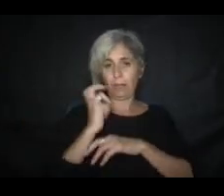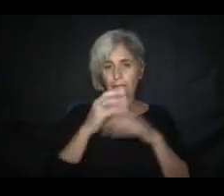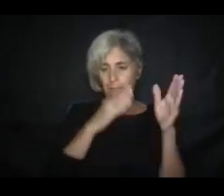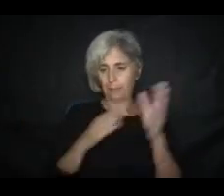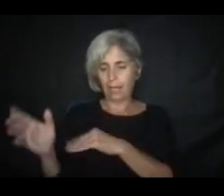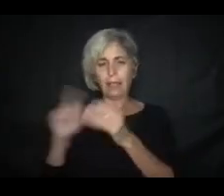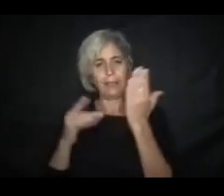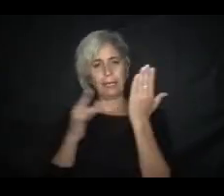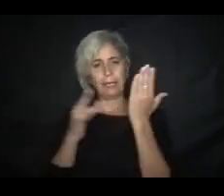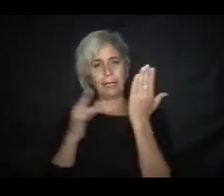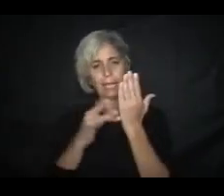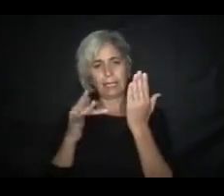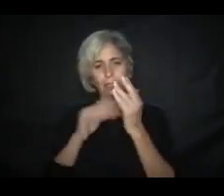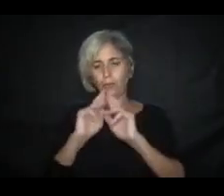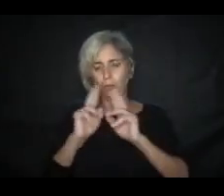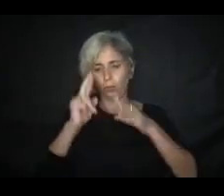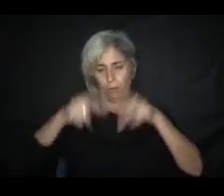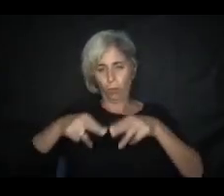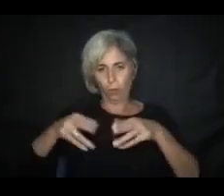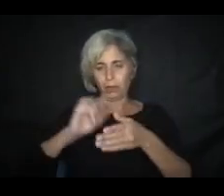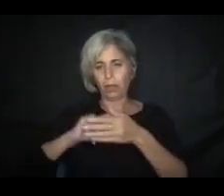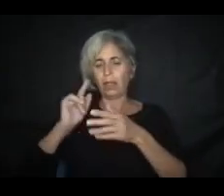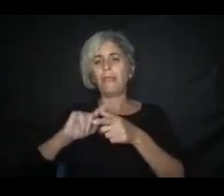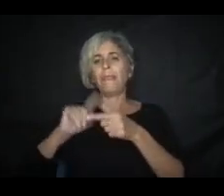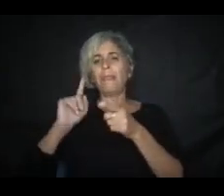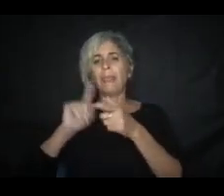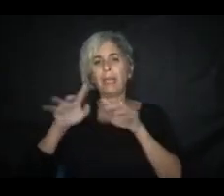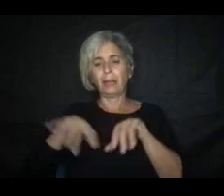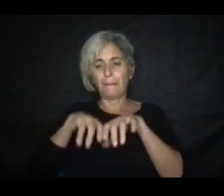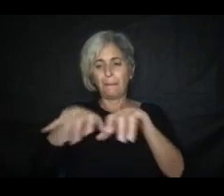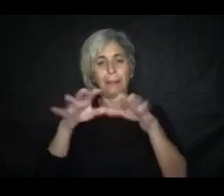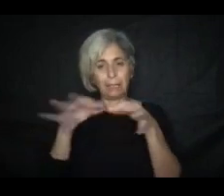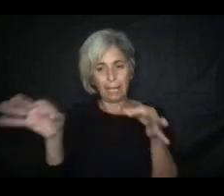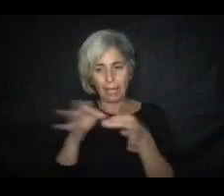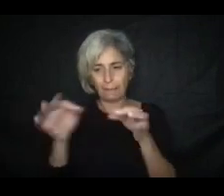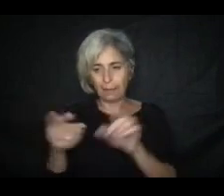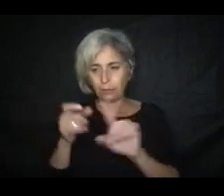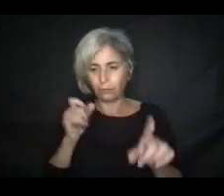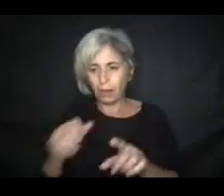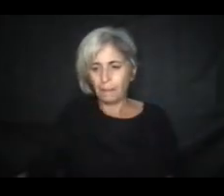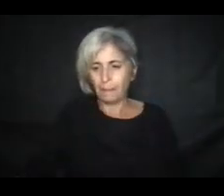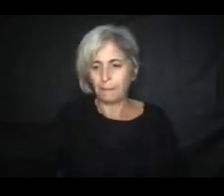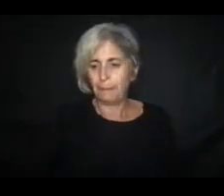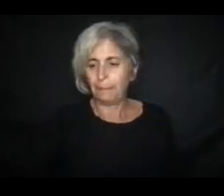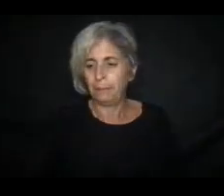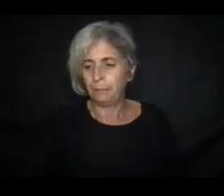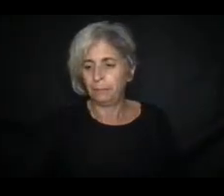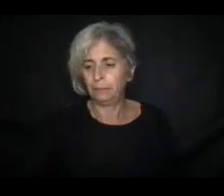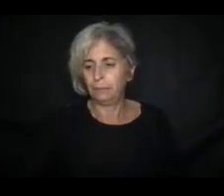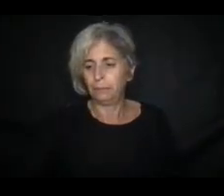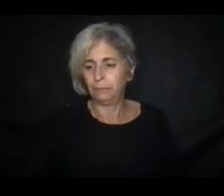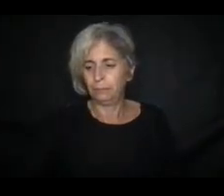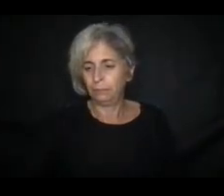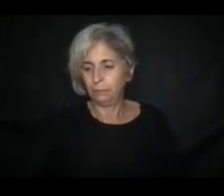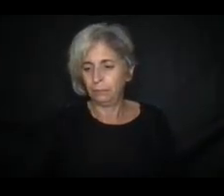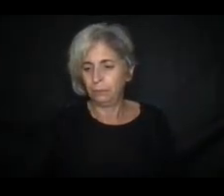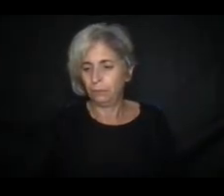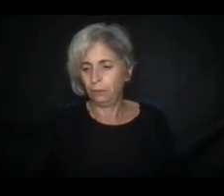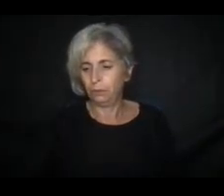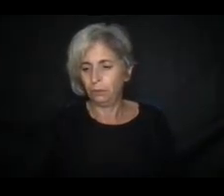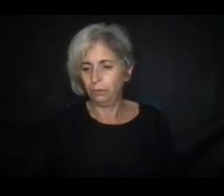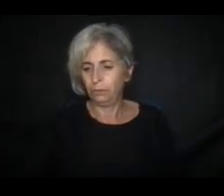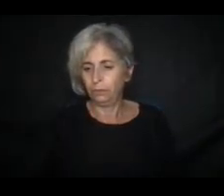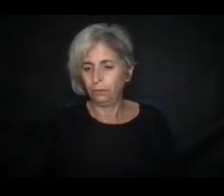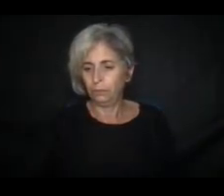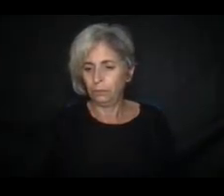draft form. And then we will be taking public comment from people both in person and virtually. And